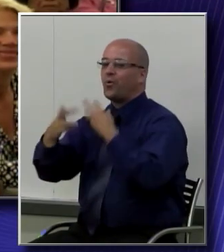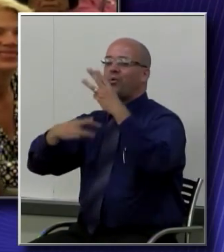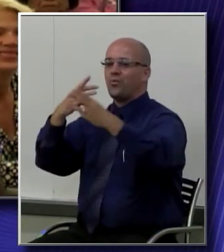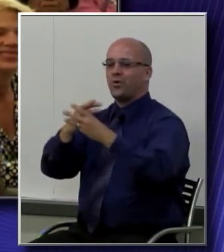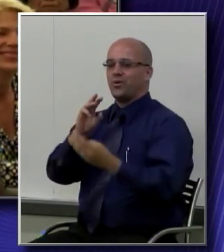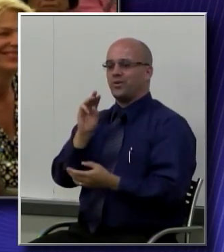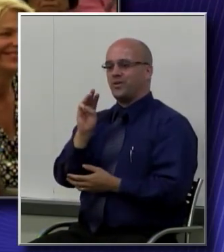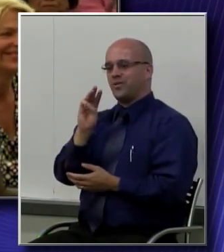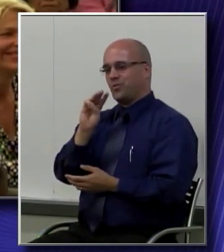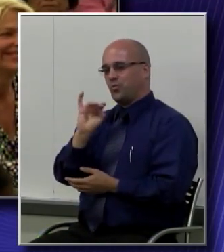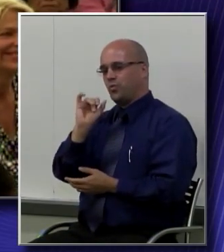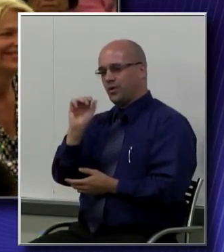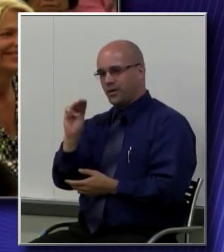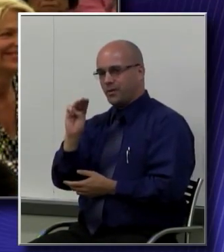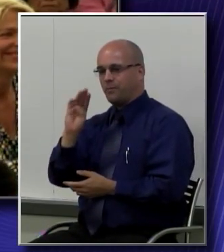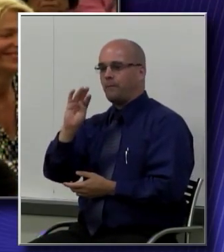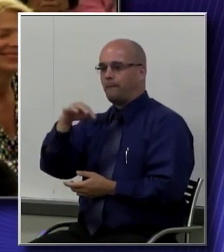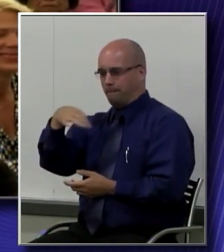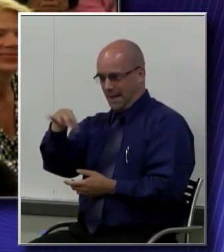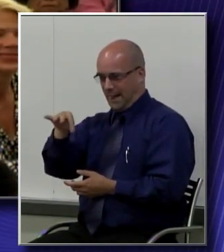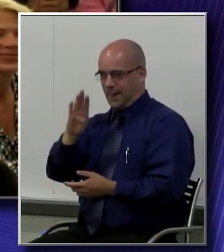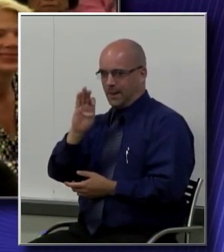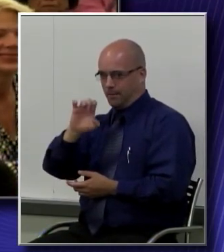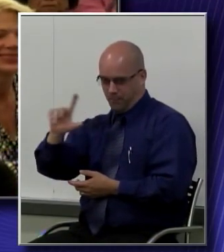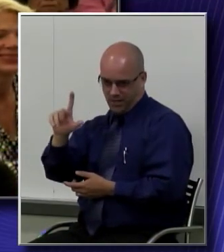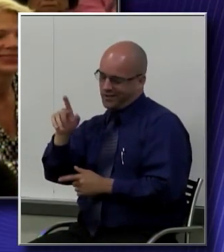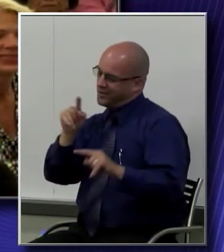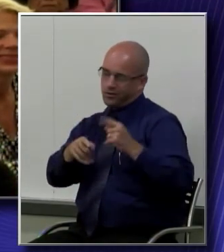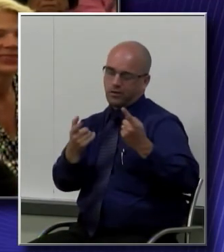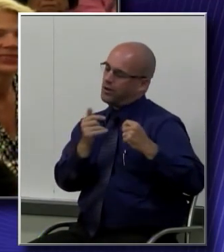here this evening.